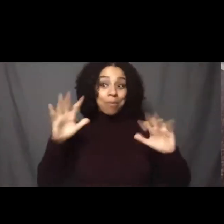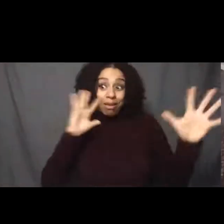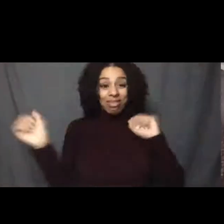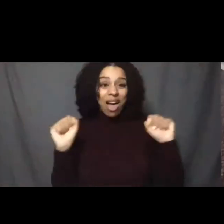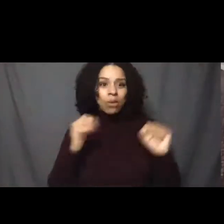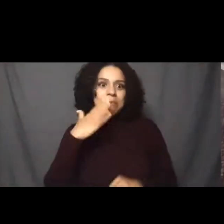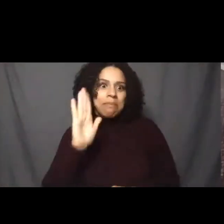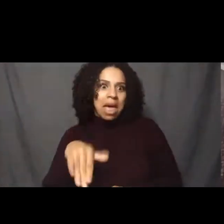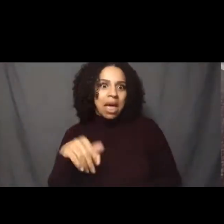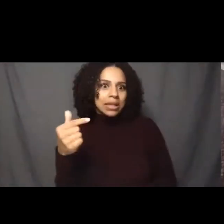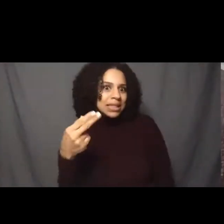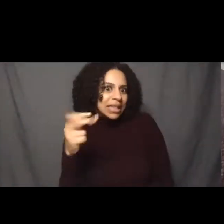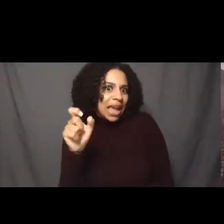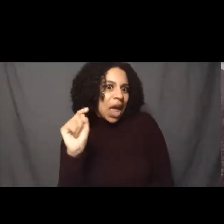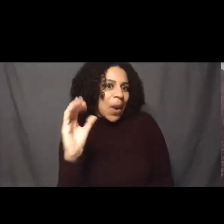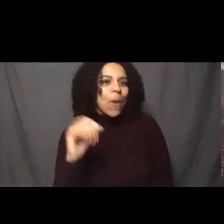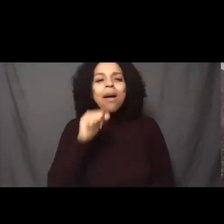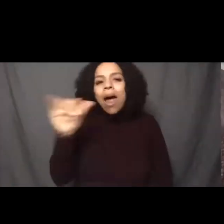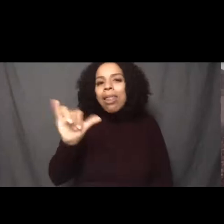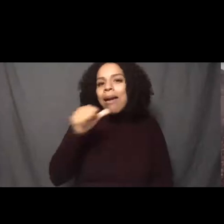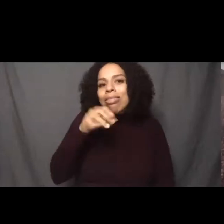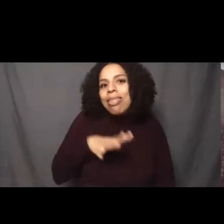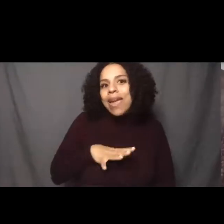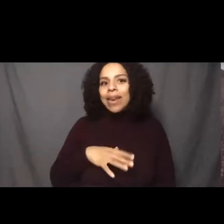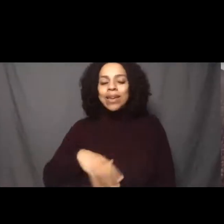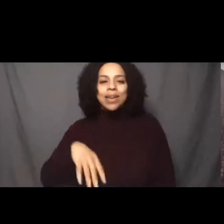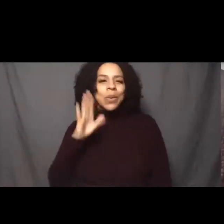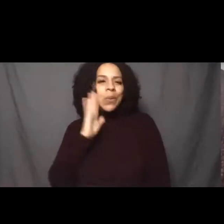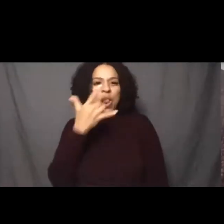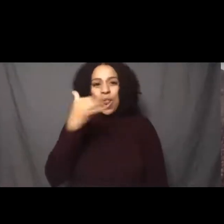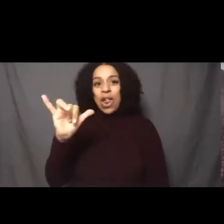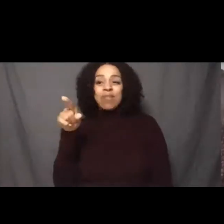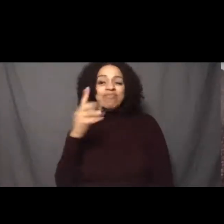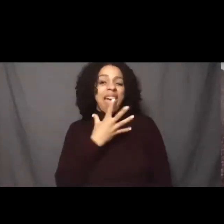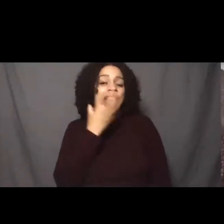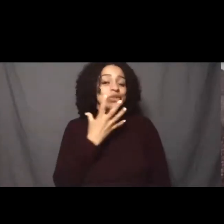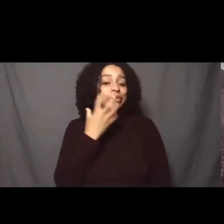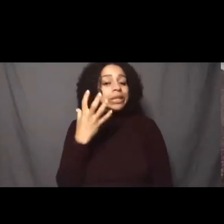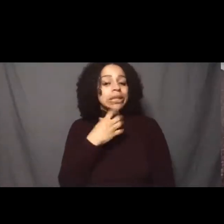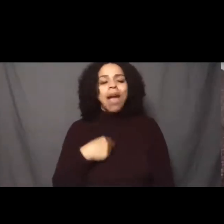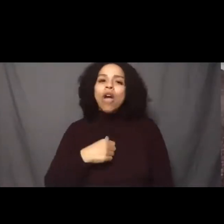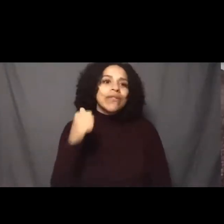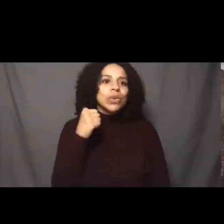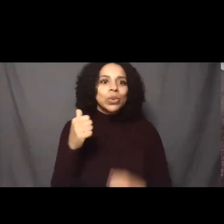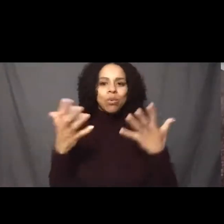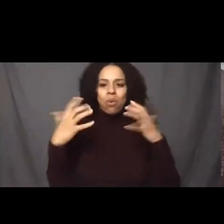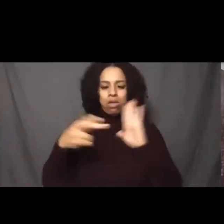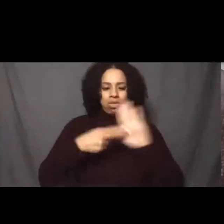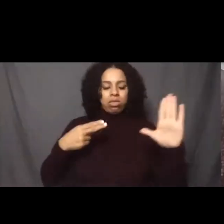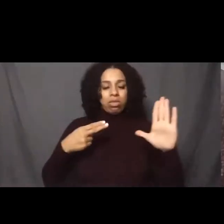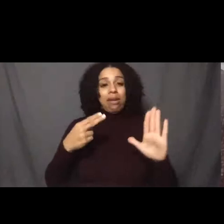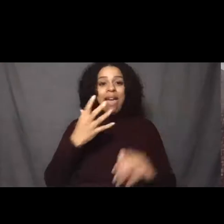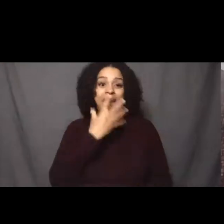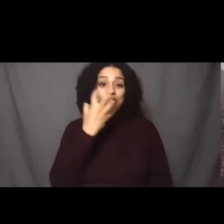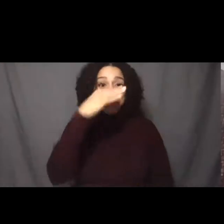very ladylike. It makes you look angry. And I refuse to be just another angry Black woman. I was afraid